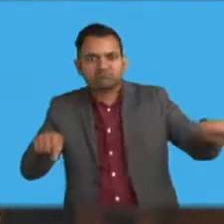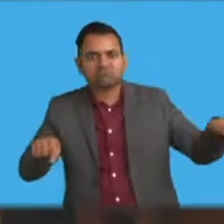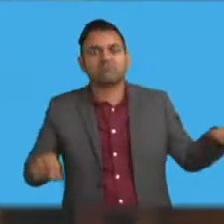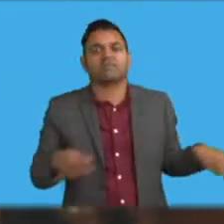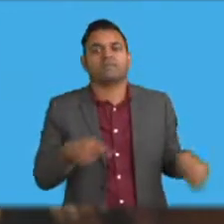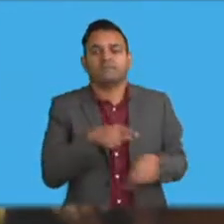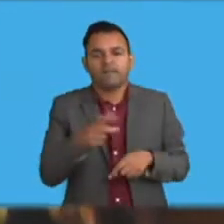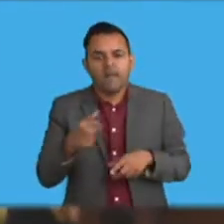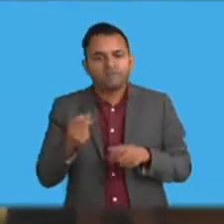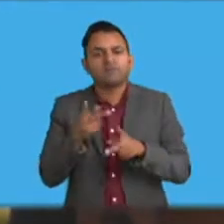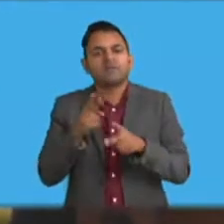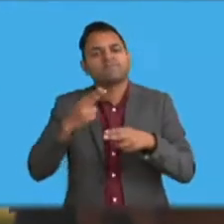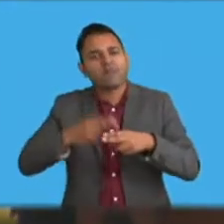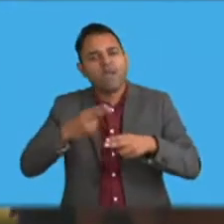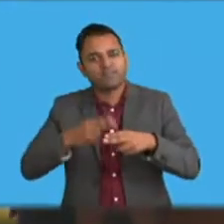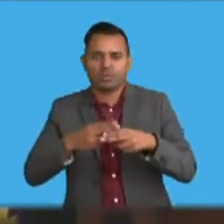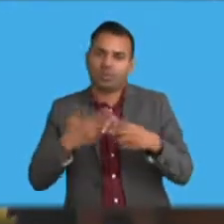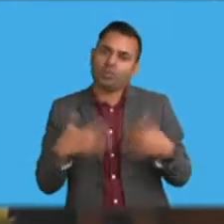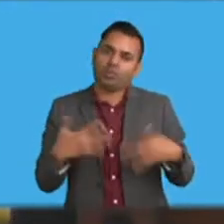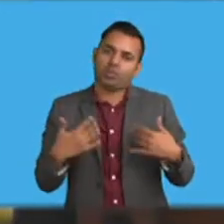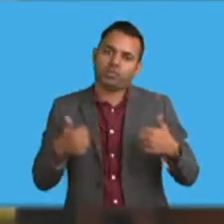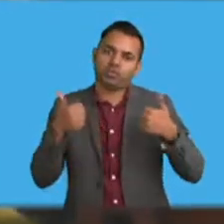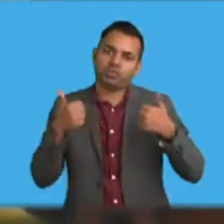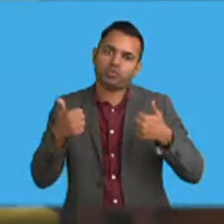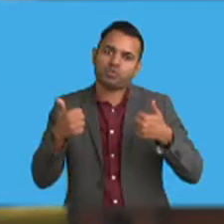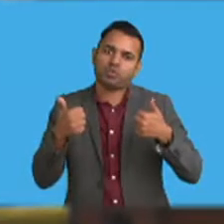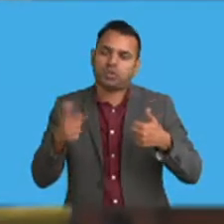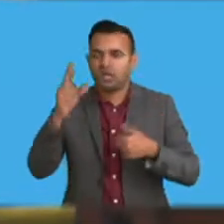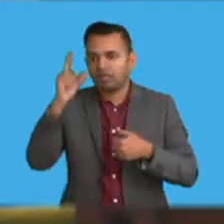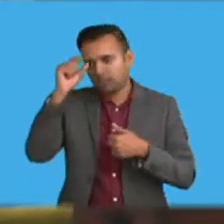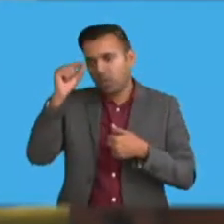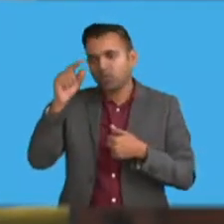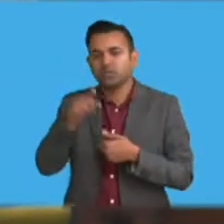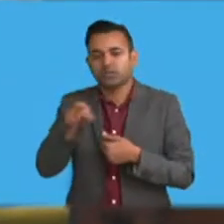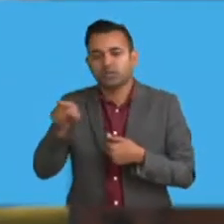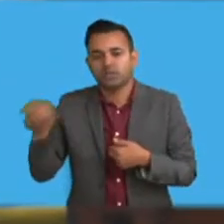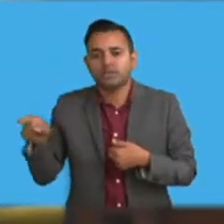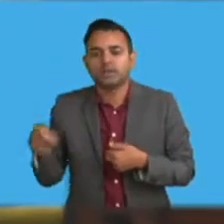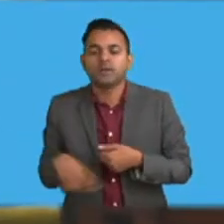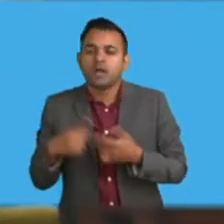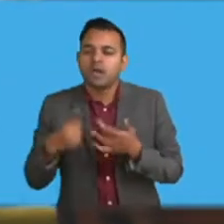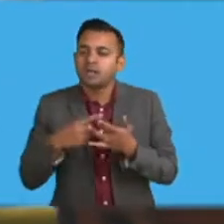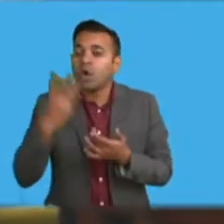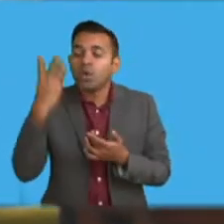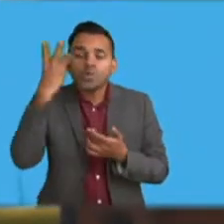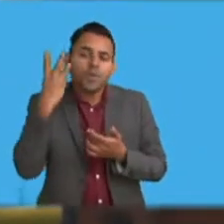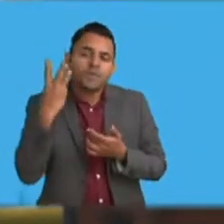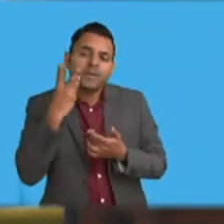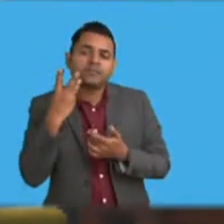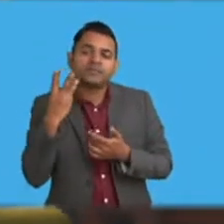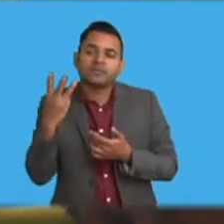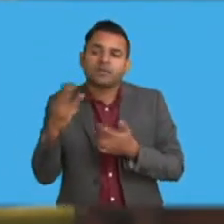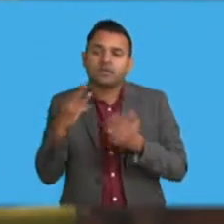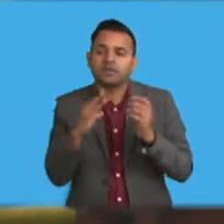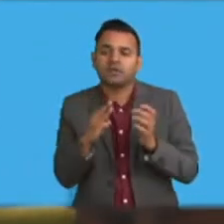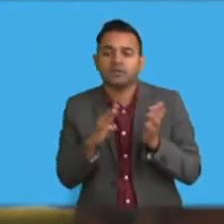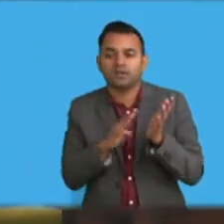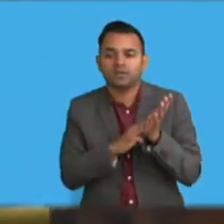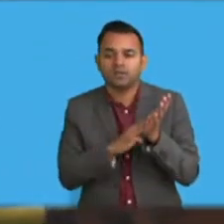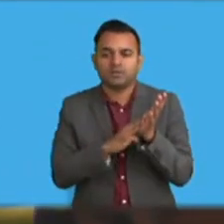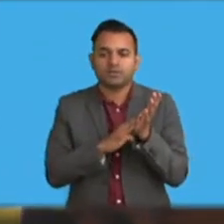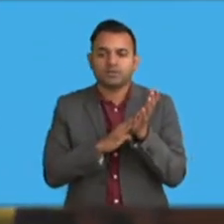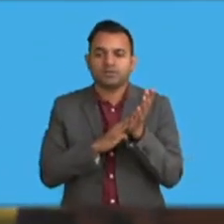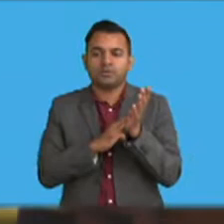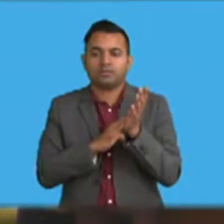Great Fijian. Madam Speaker, we have Mrs. Maureen Yunus, Madam Speaker. Mrs. Maureen Yunus is the proud owner